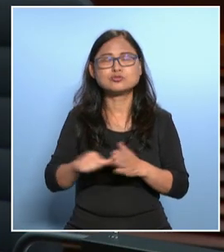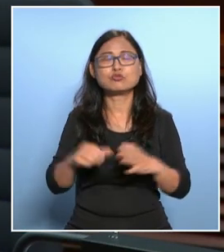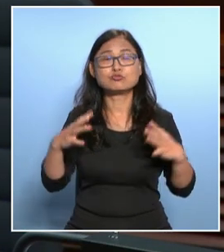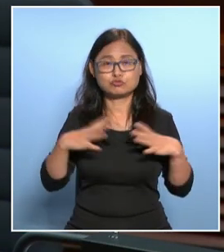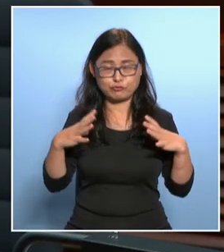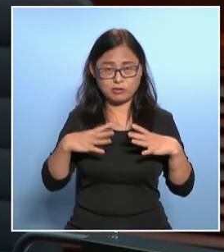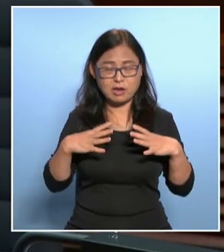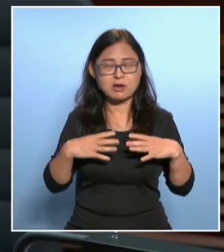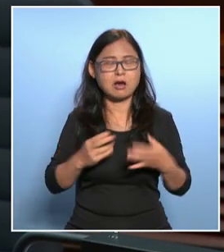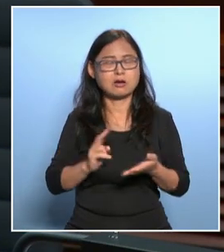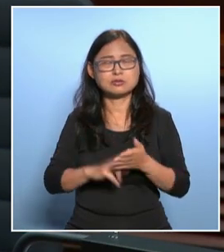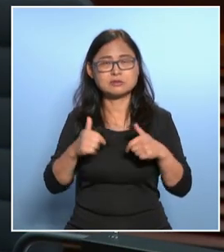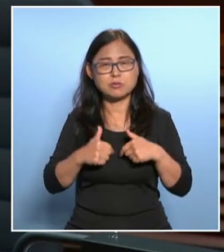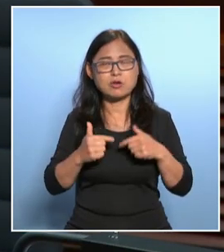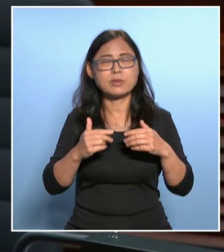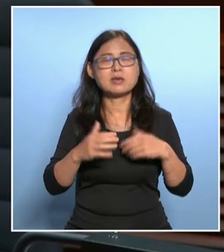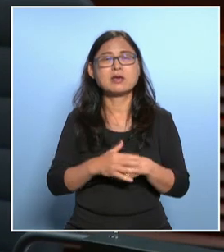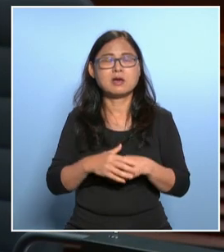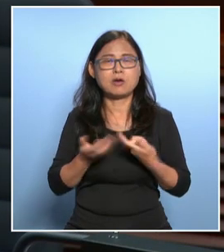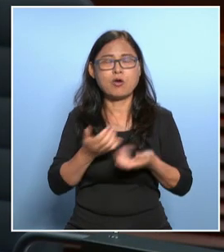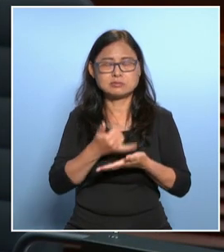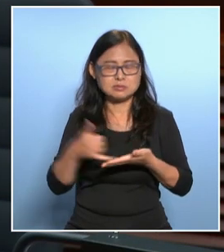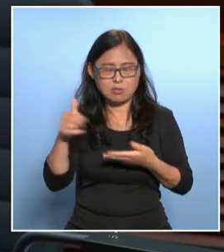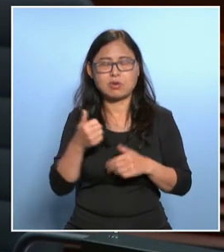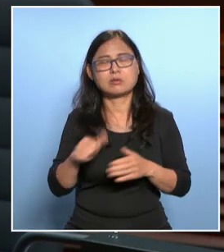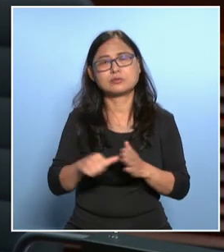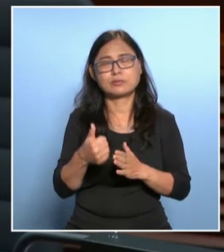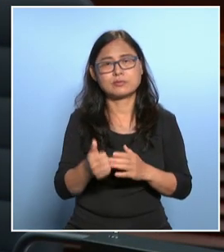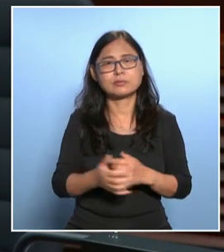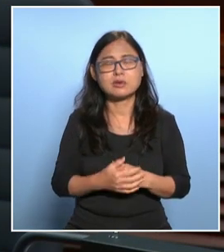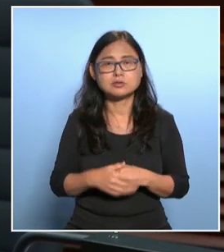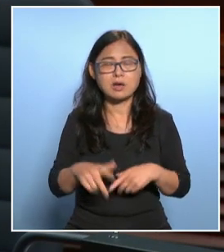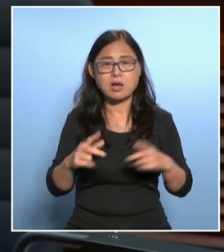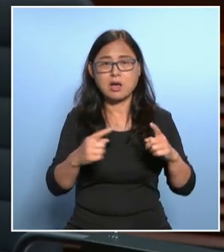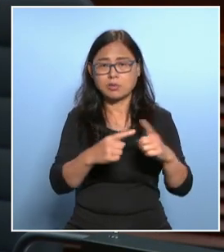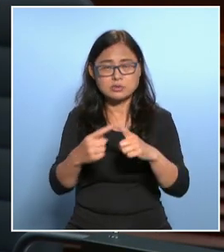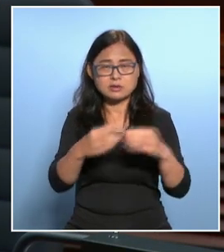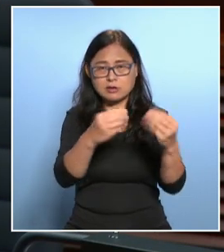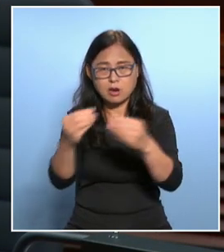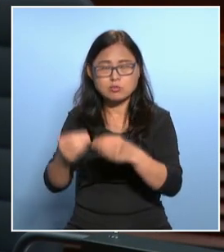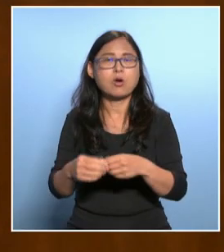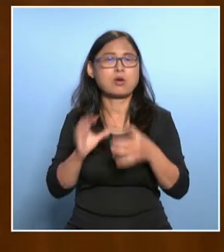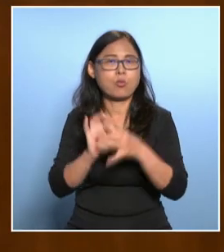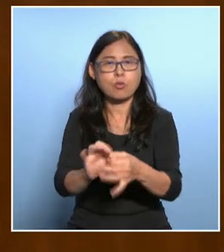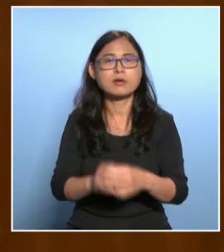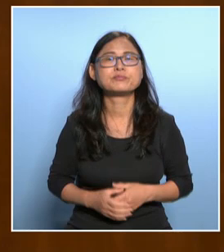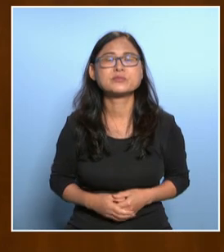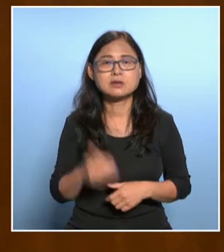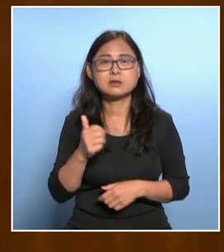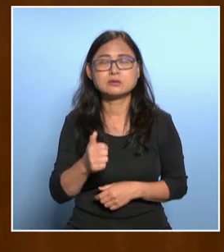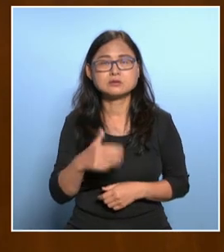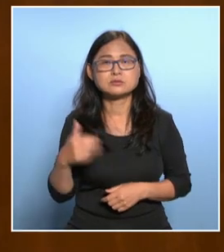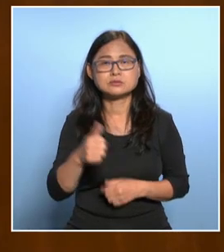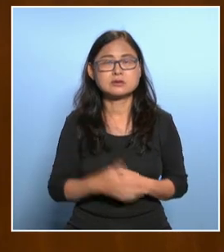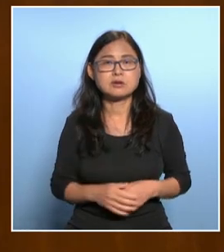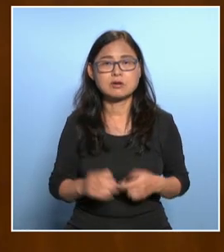hospitals. From our experience, we believe that this is the best option for the elderly because they can stay in a familiar